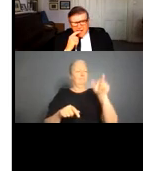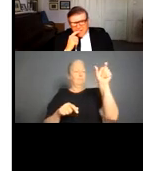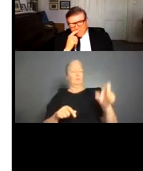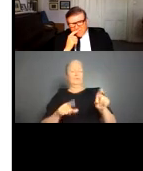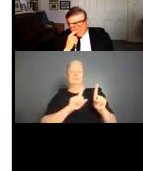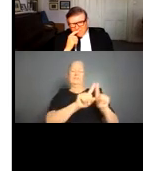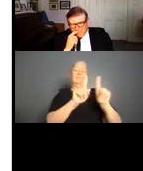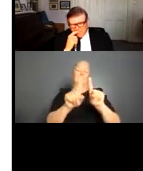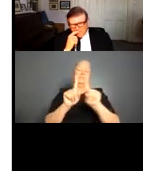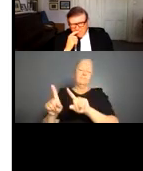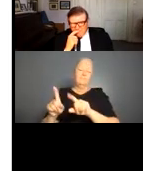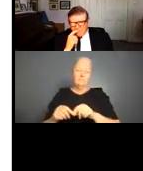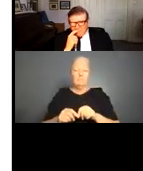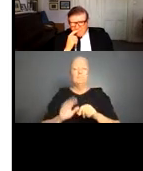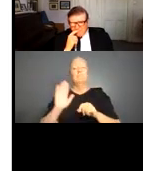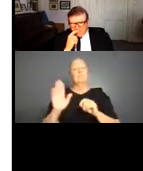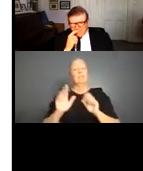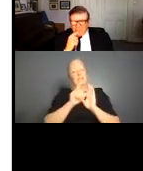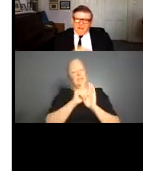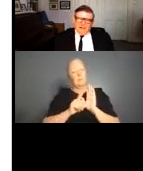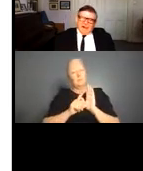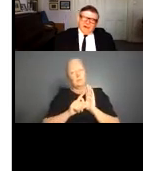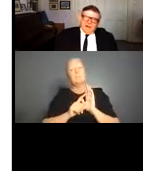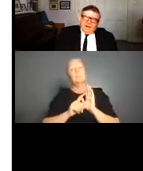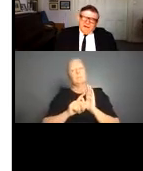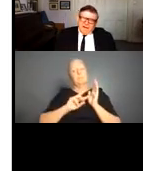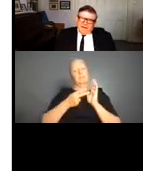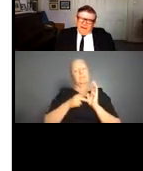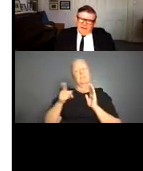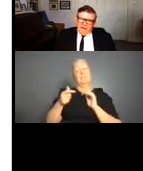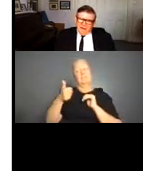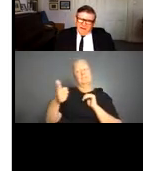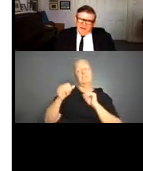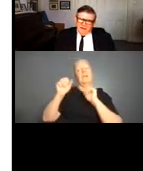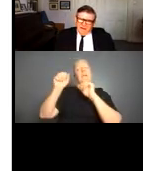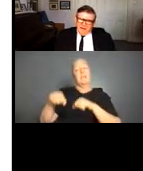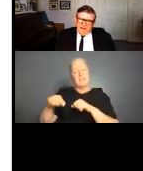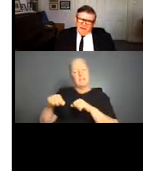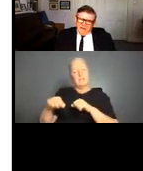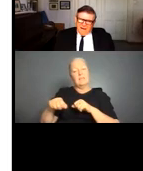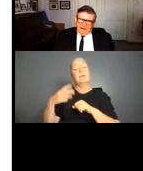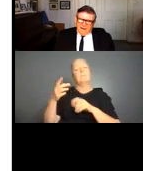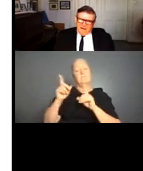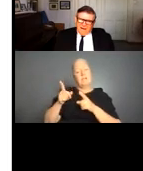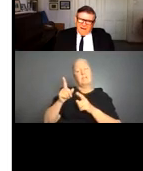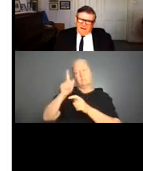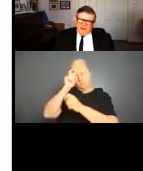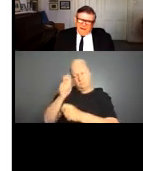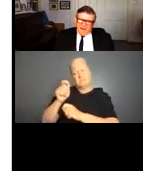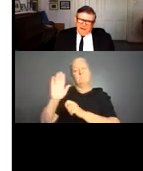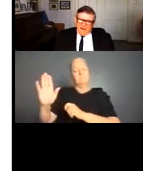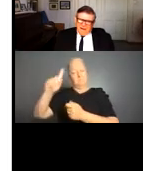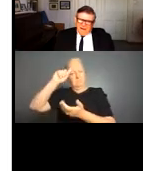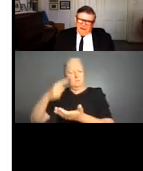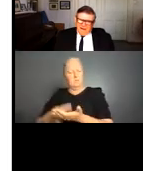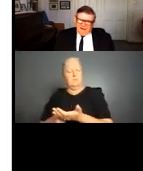vis-a-vis legal capacity, which is the right to make your own decision and to have those decisions respected by others. And I think the assumption here